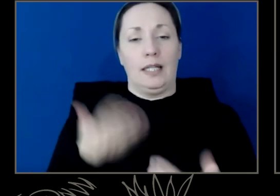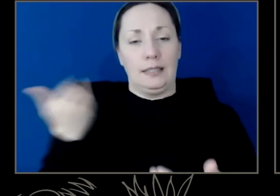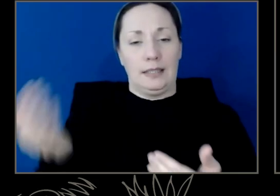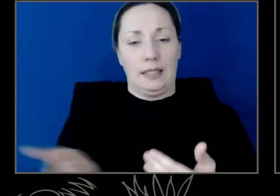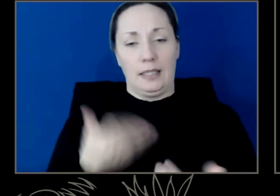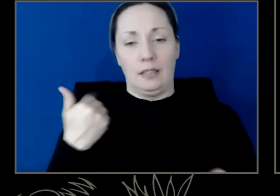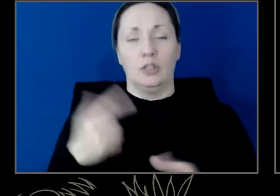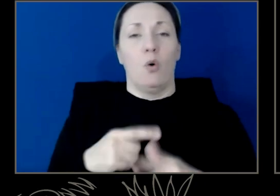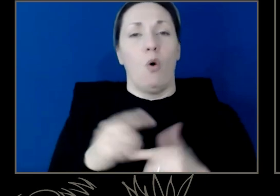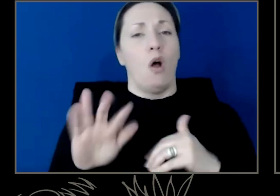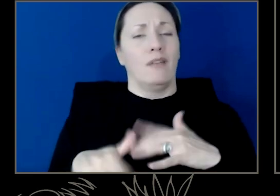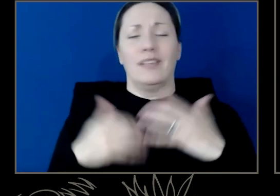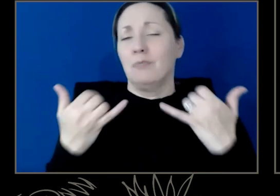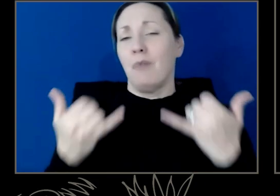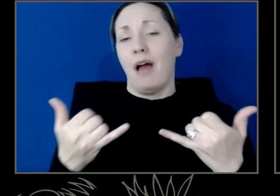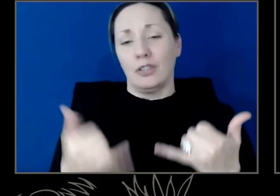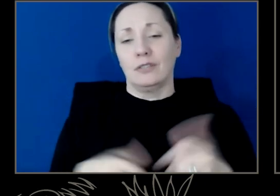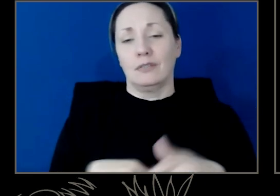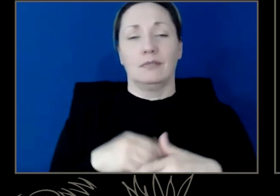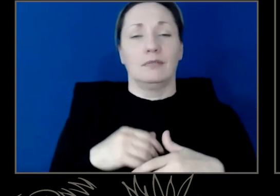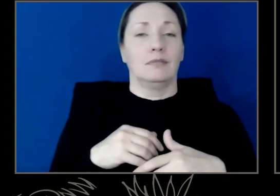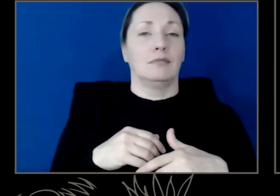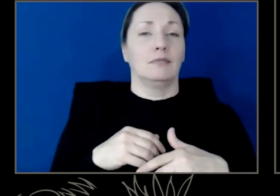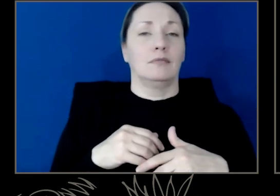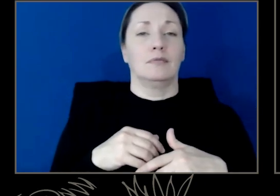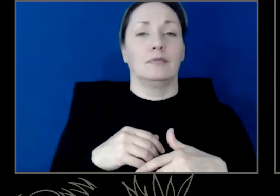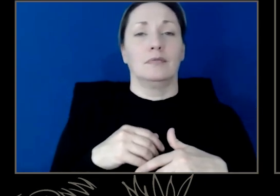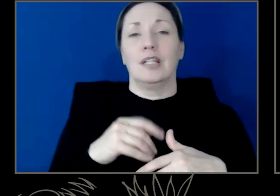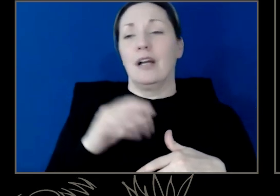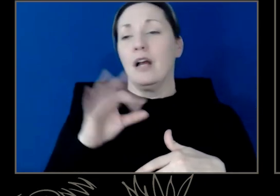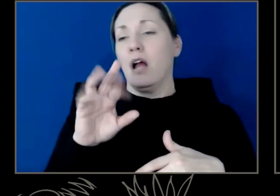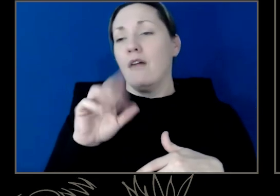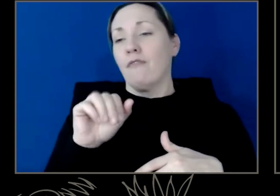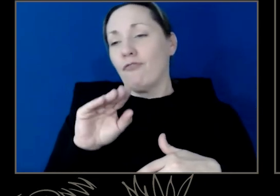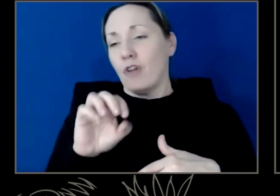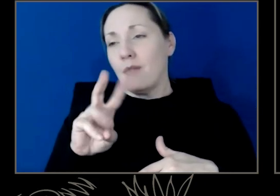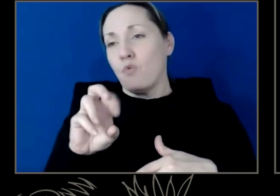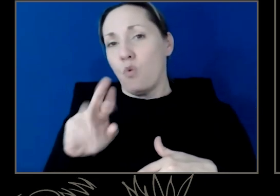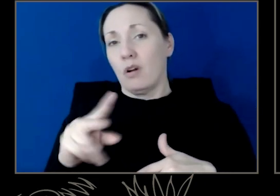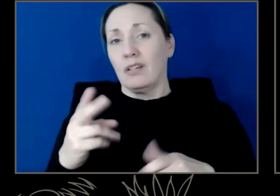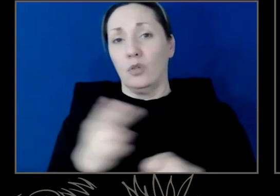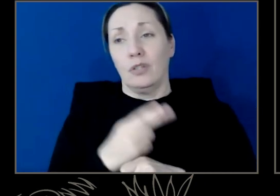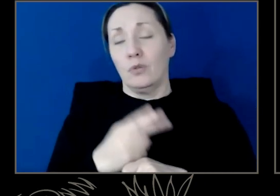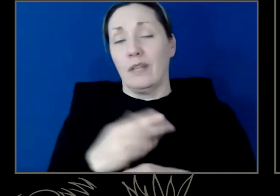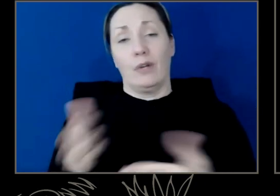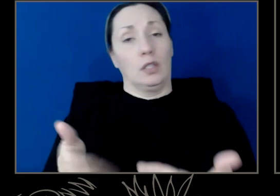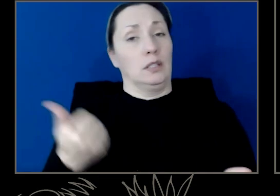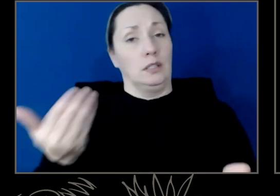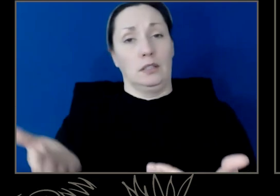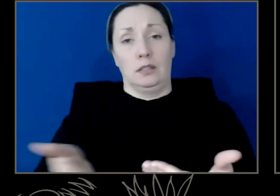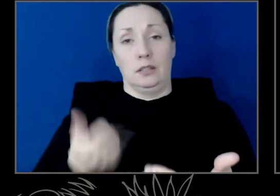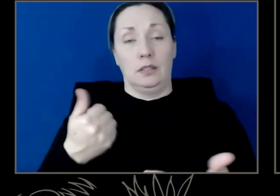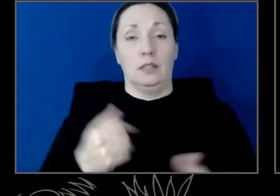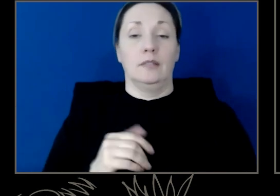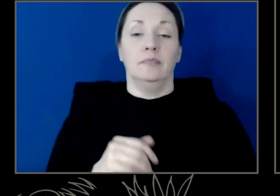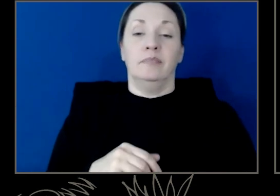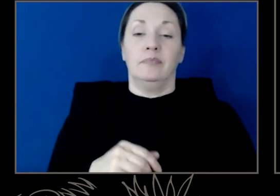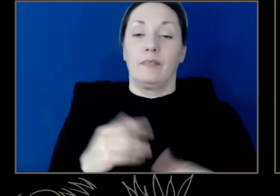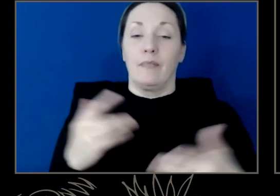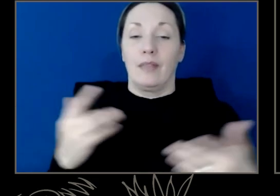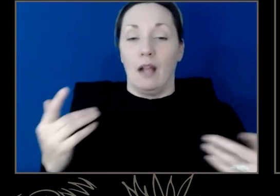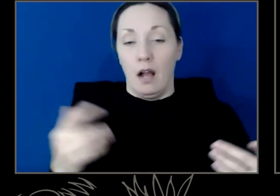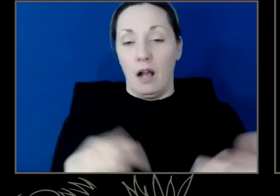of these modern front-end frameworks, you can pull in pglite very easily. ORMs like Drizzle just